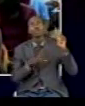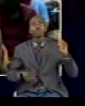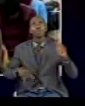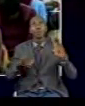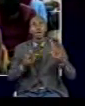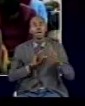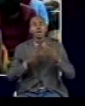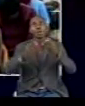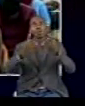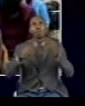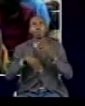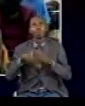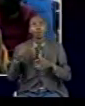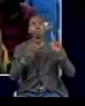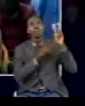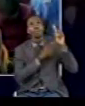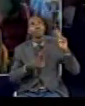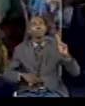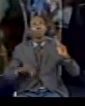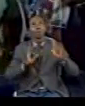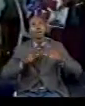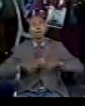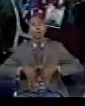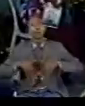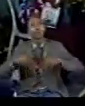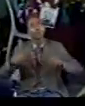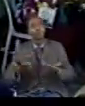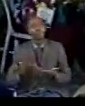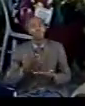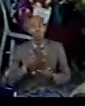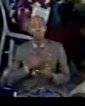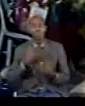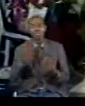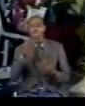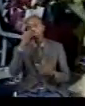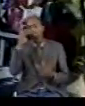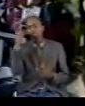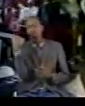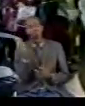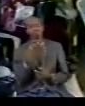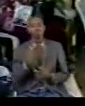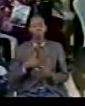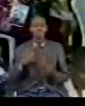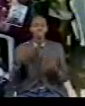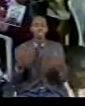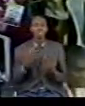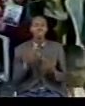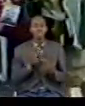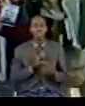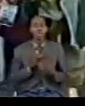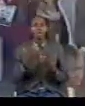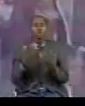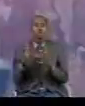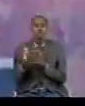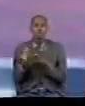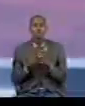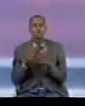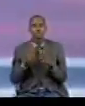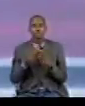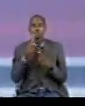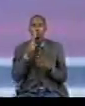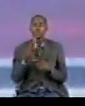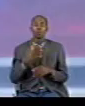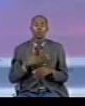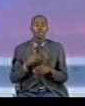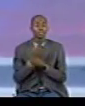I confess my sin. I forsake my sin. And I want Jesus to be my Savior right now. Where